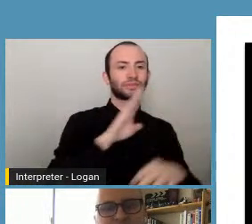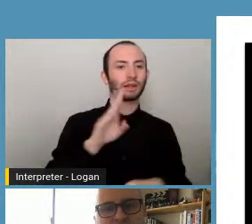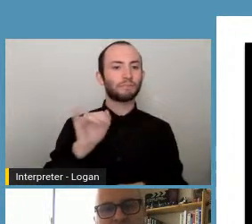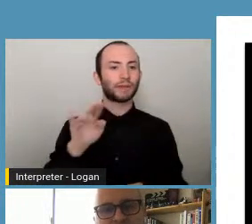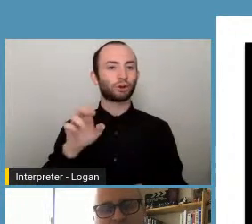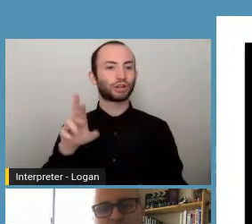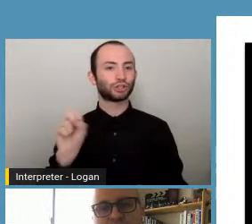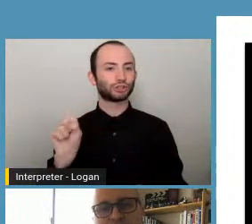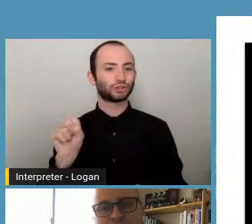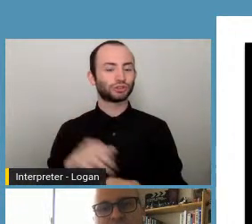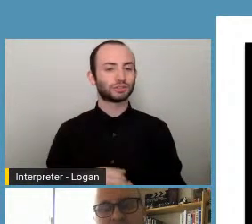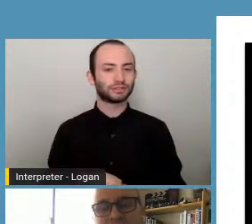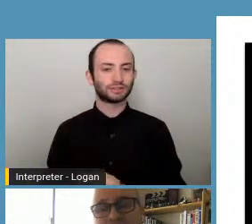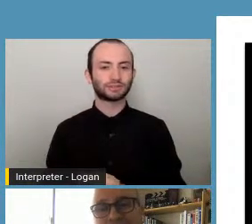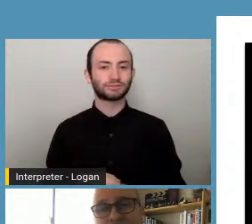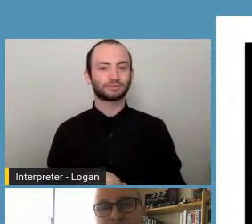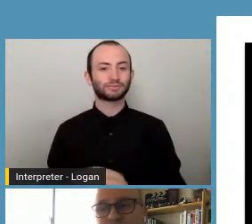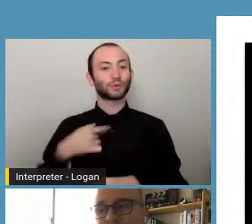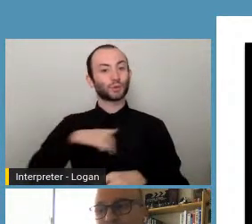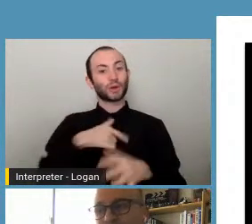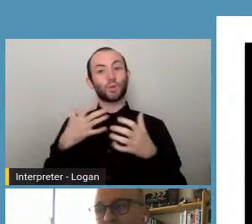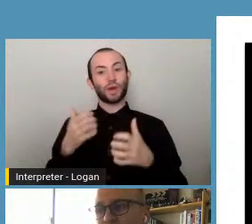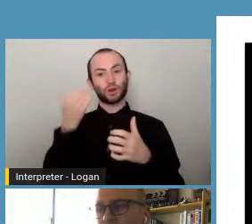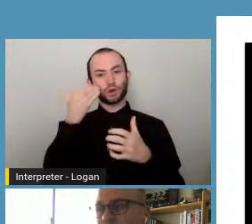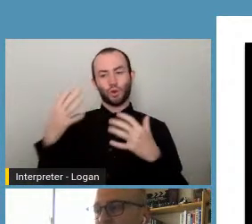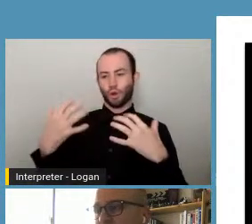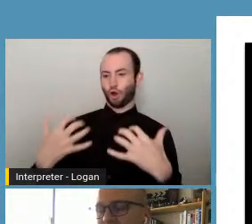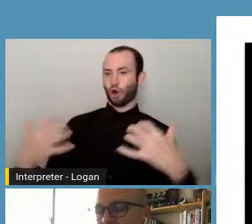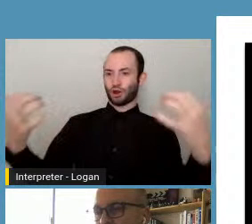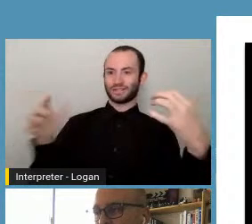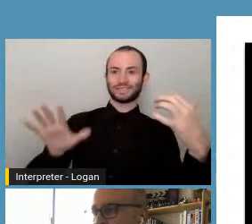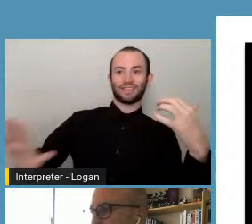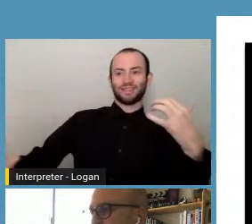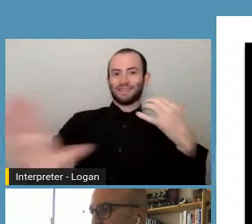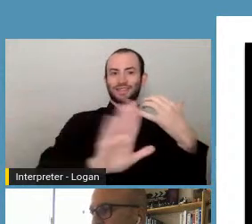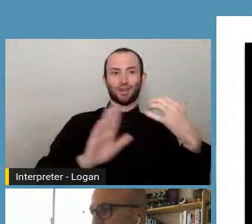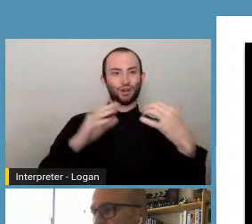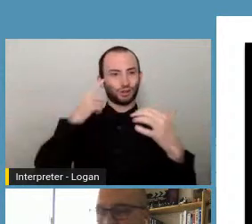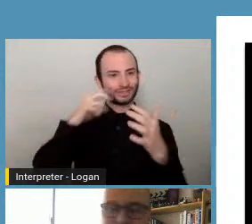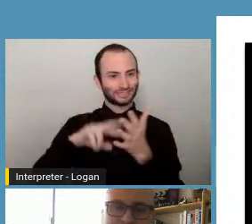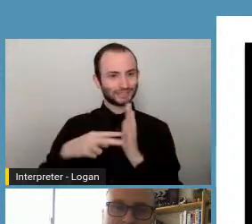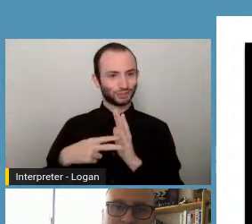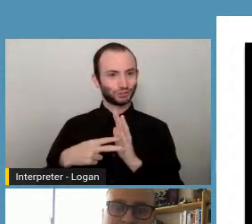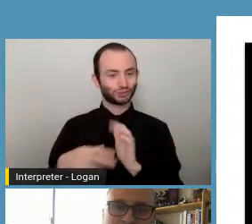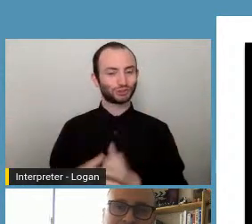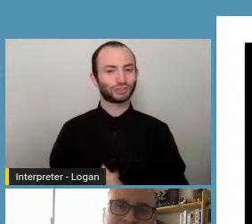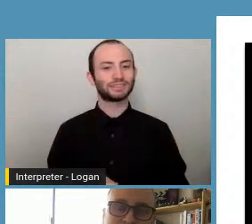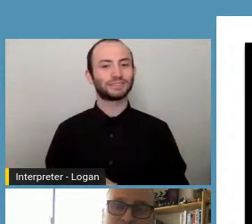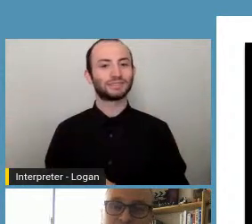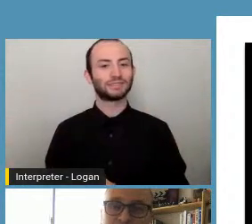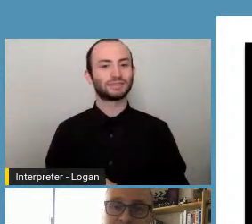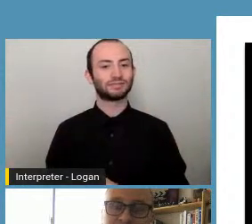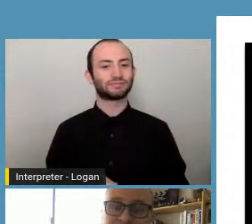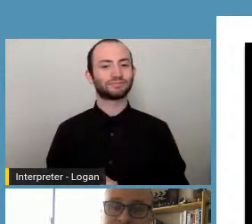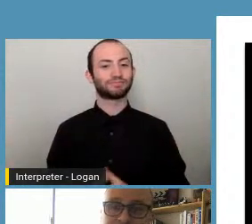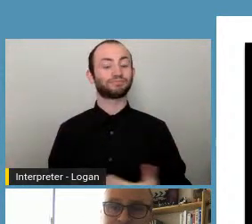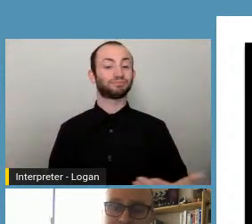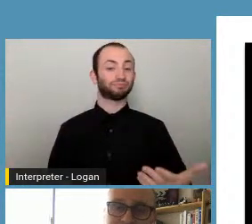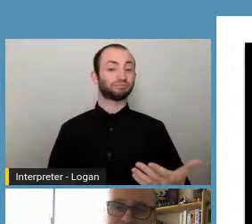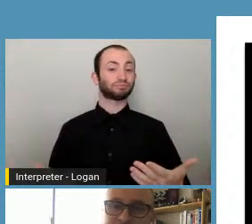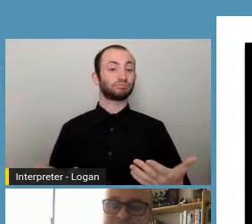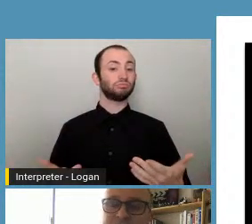those intentions are on the part of our audience as we're developing our own. And one of the byproducts, we talked